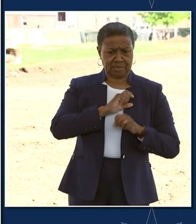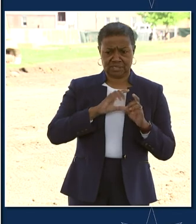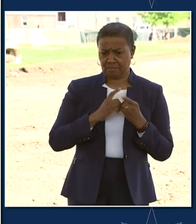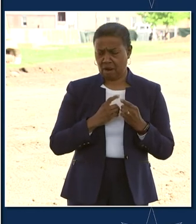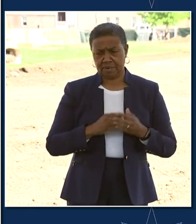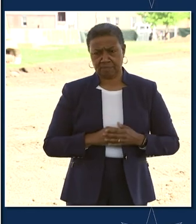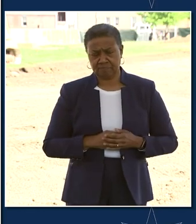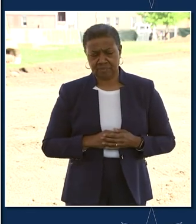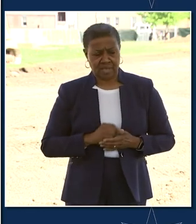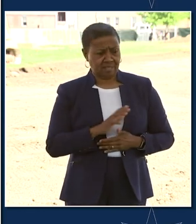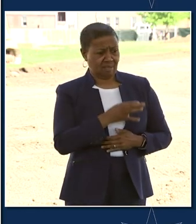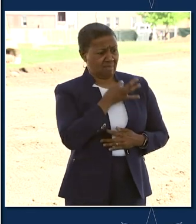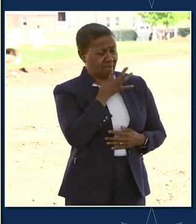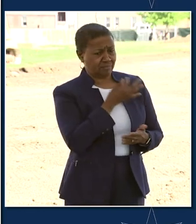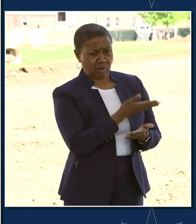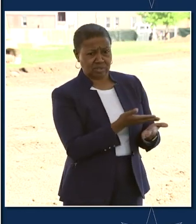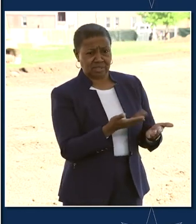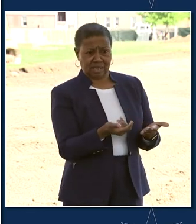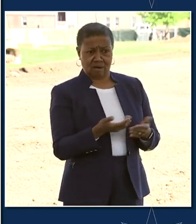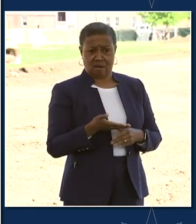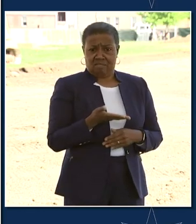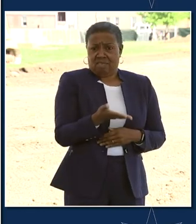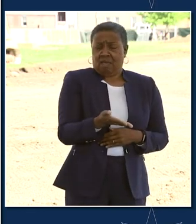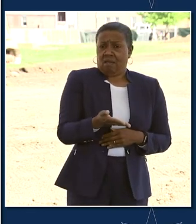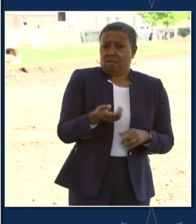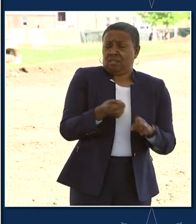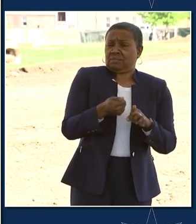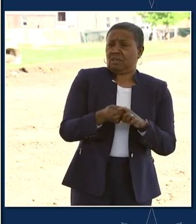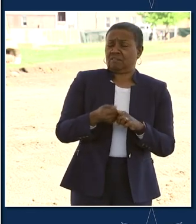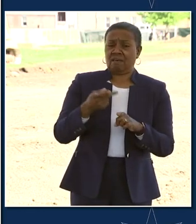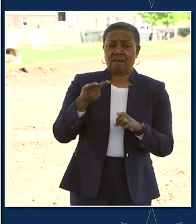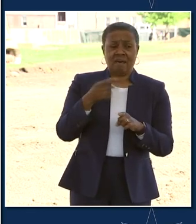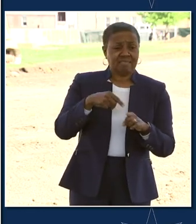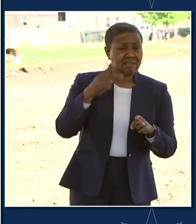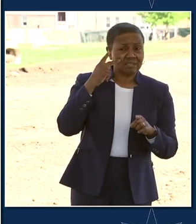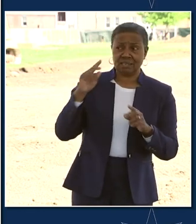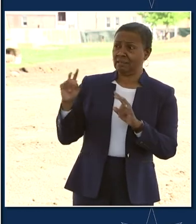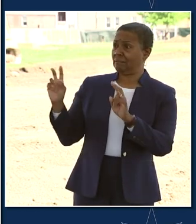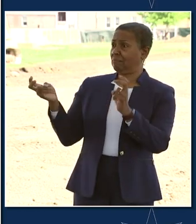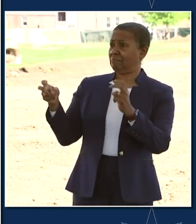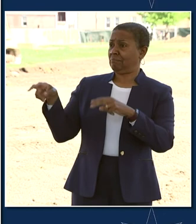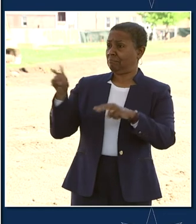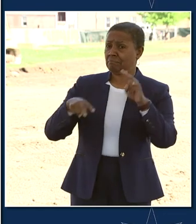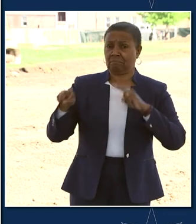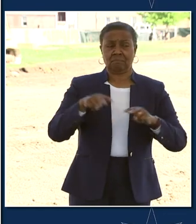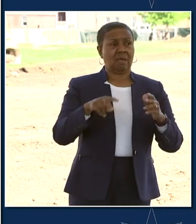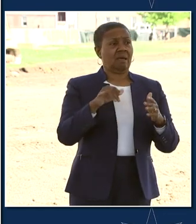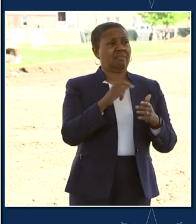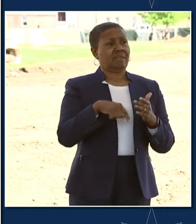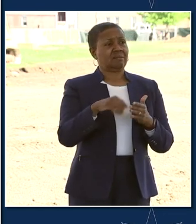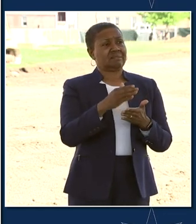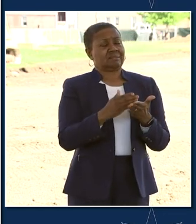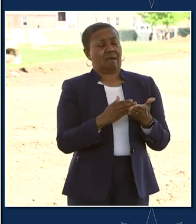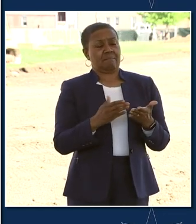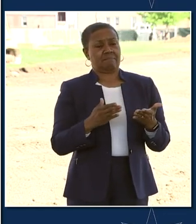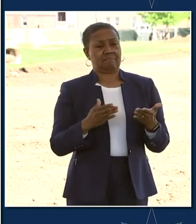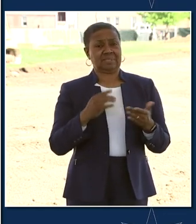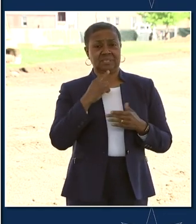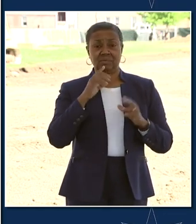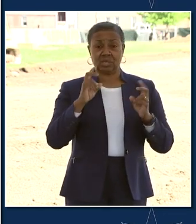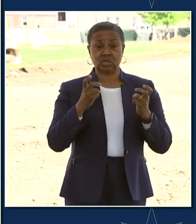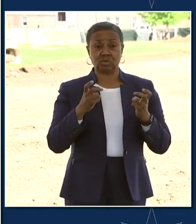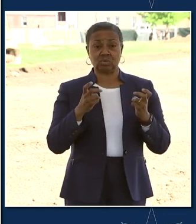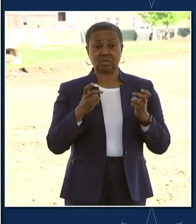department. They're the experts. They're on the ground. They're seeing what the circumstances are. Obviously, there are some serious